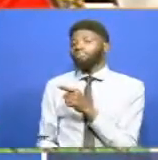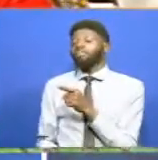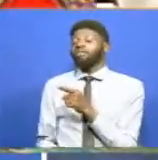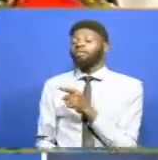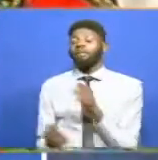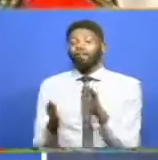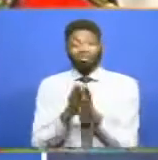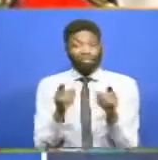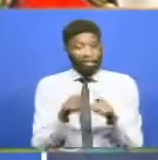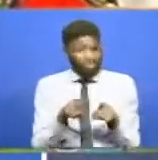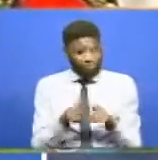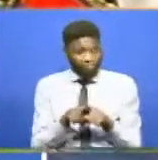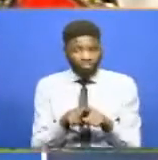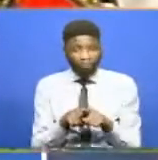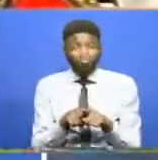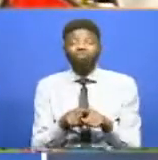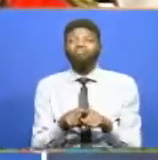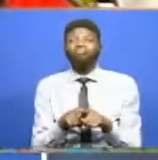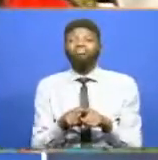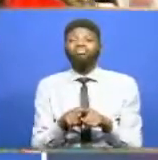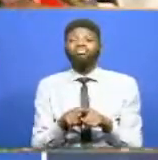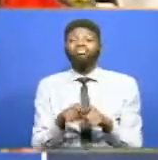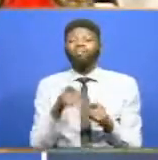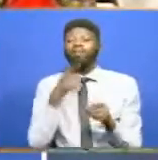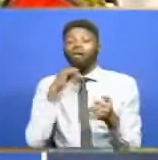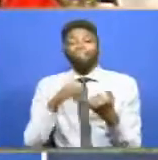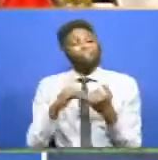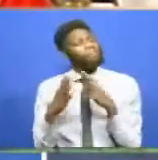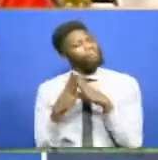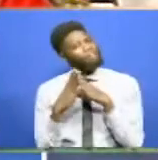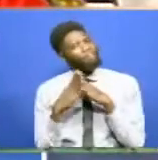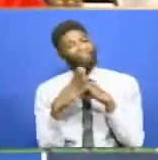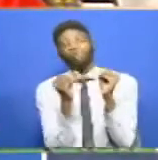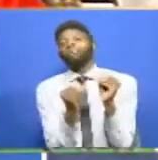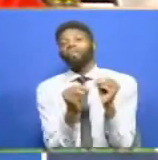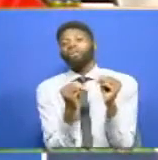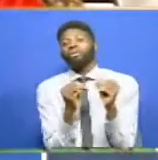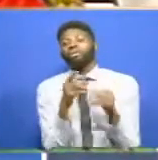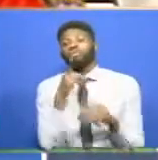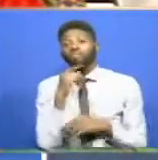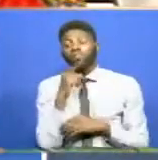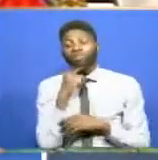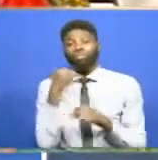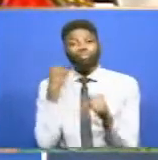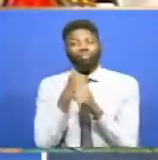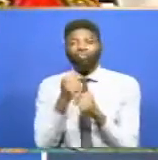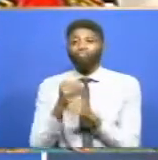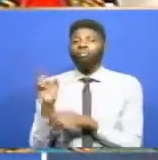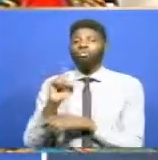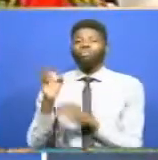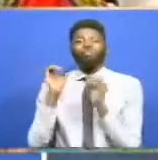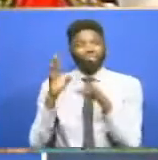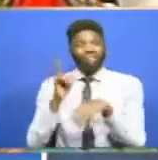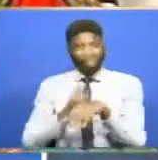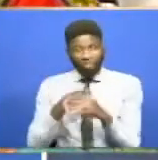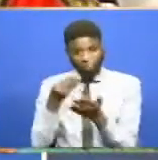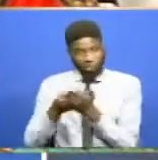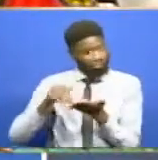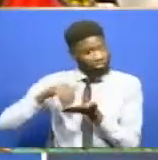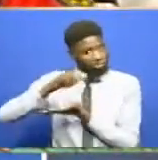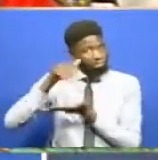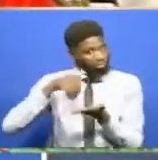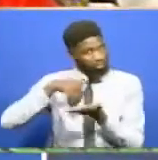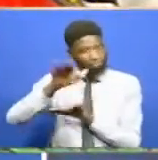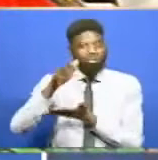the mom left them alone. The dad also is not working in Nairobi, and when